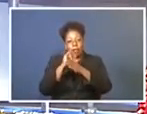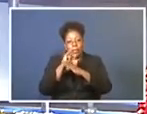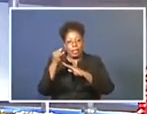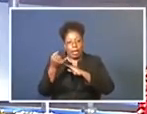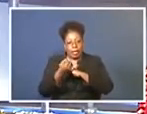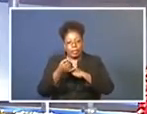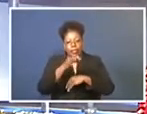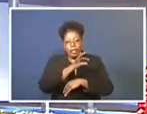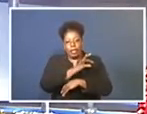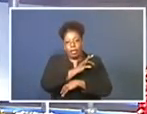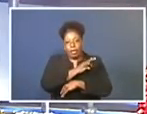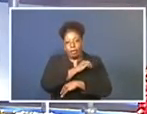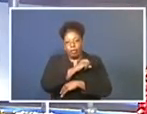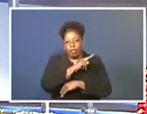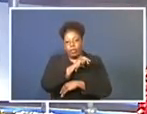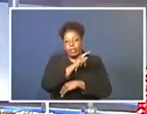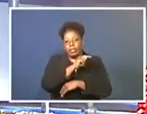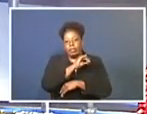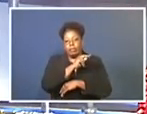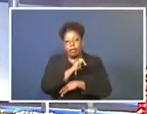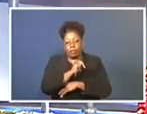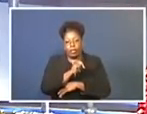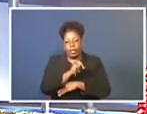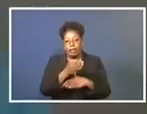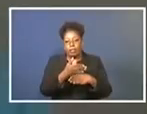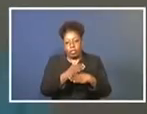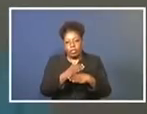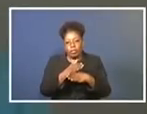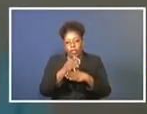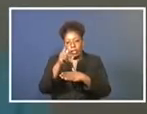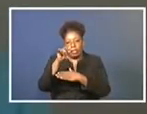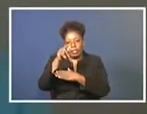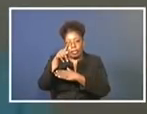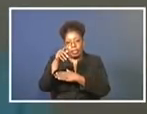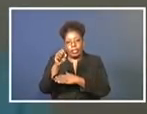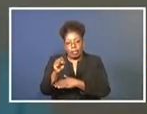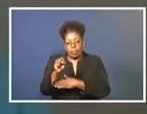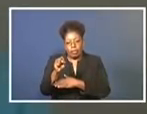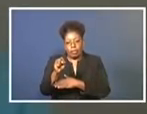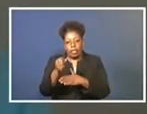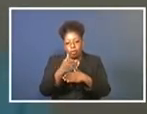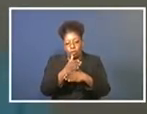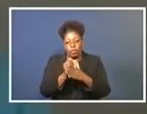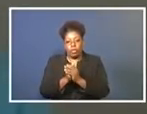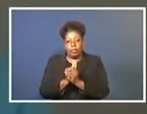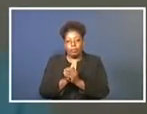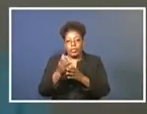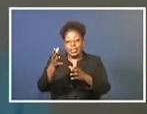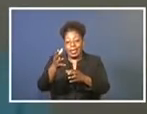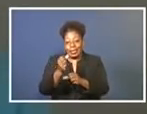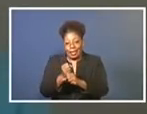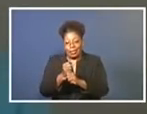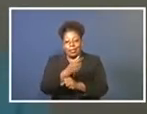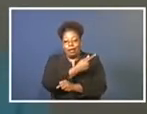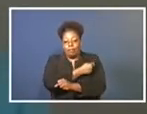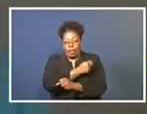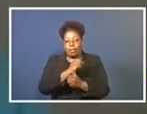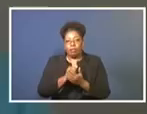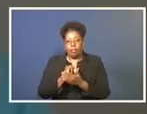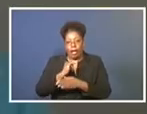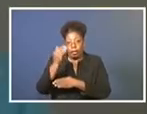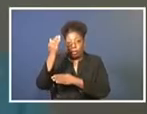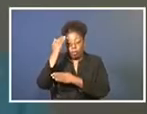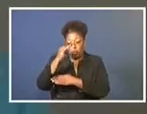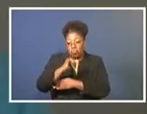has a number of tips he has shared with property owners. Get vaccinated. Now, I know, and just like